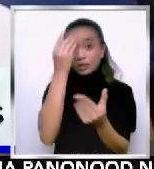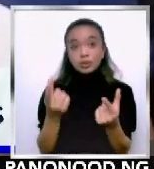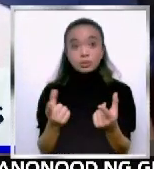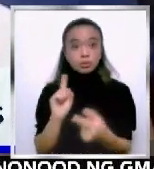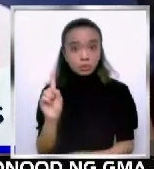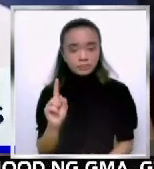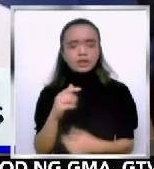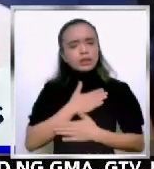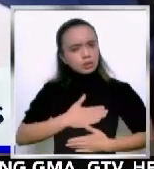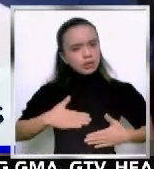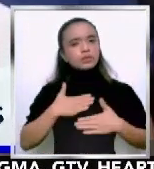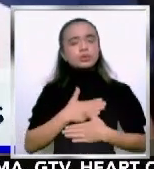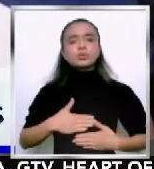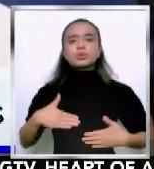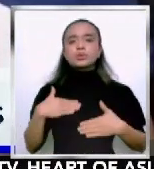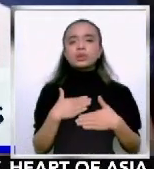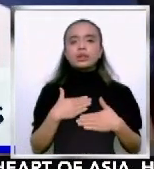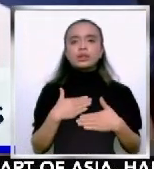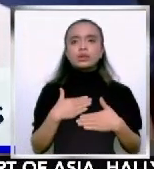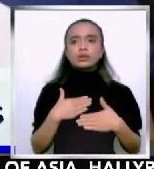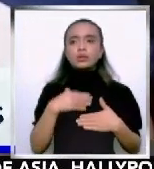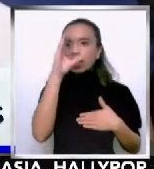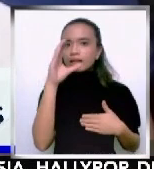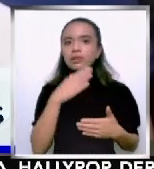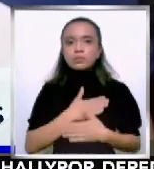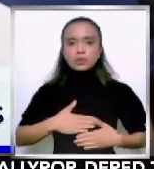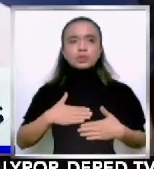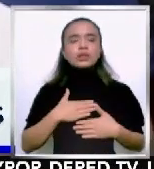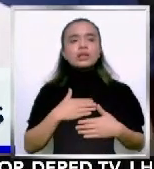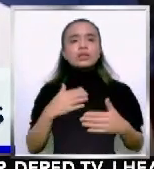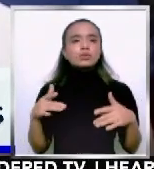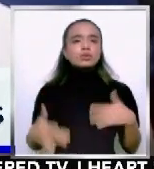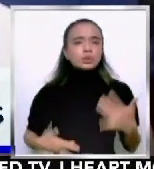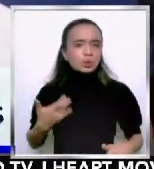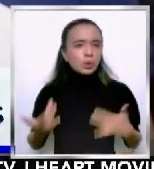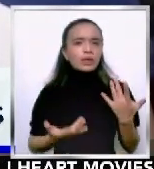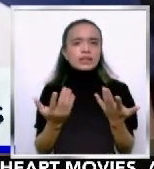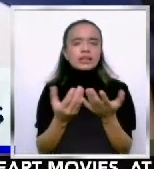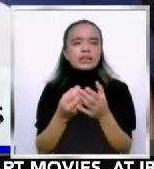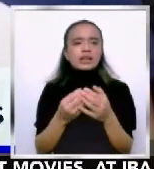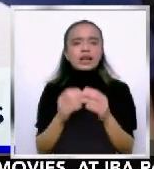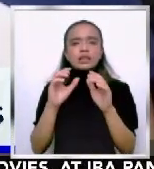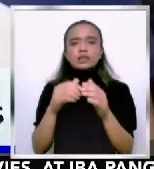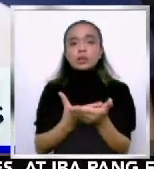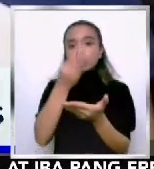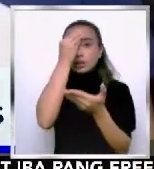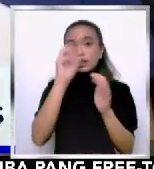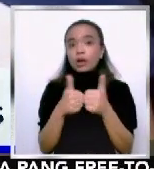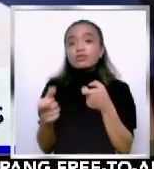to find joy in the little things and to learn how to manage